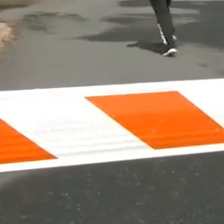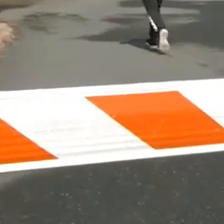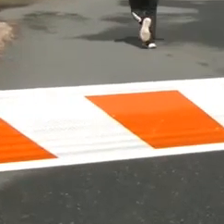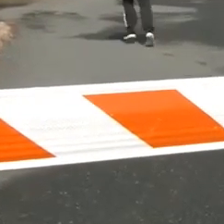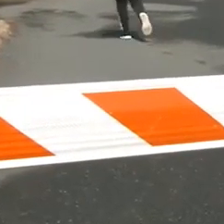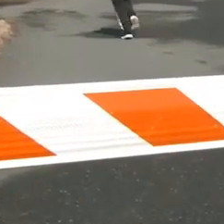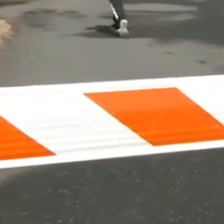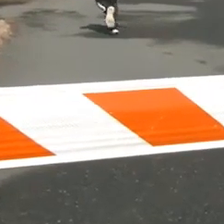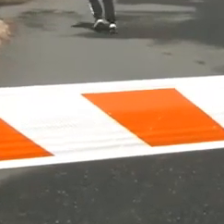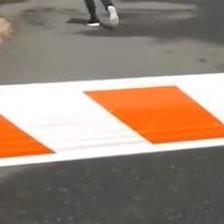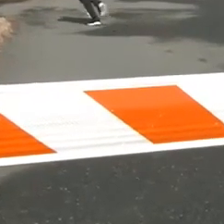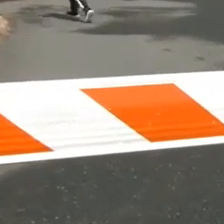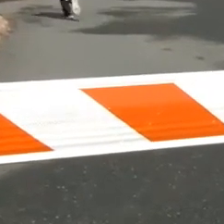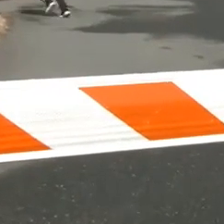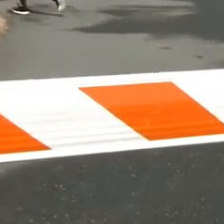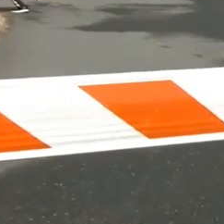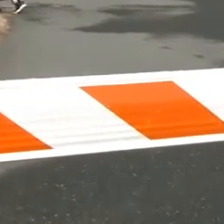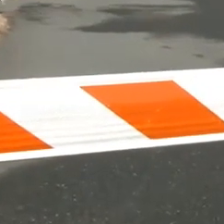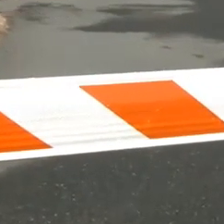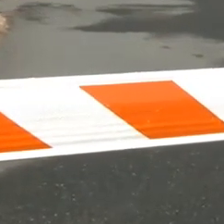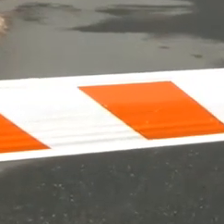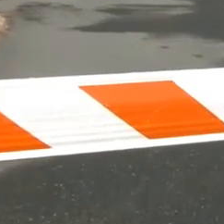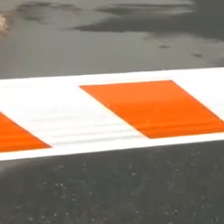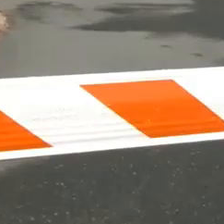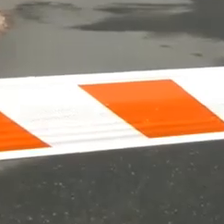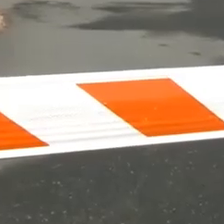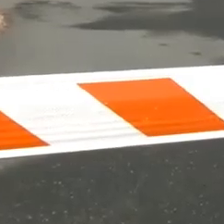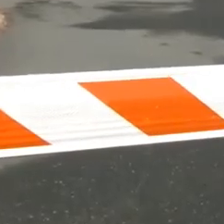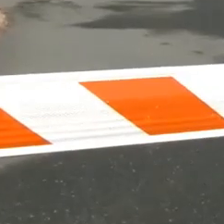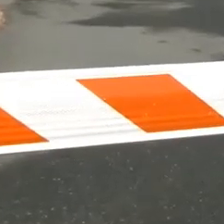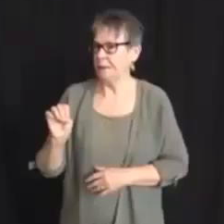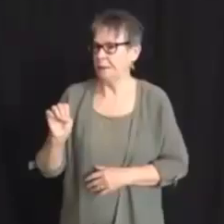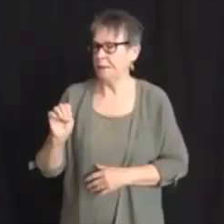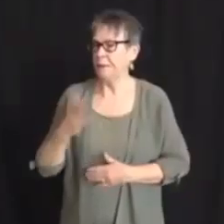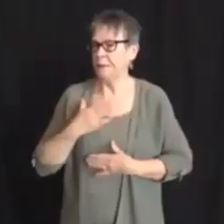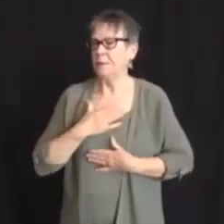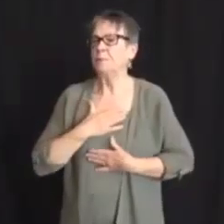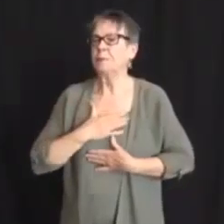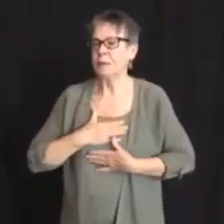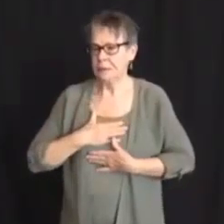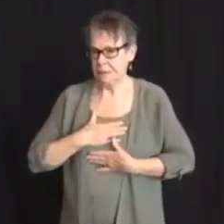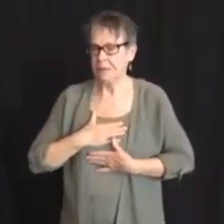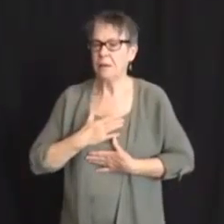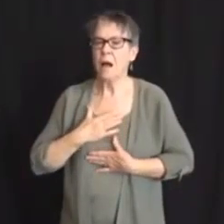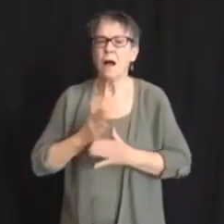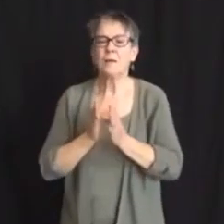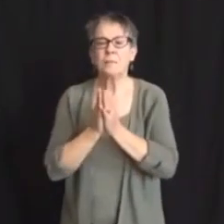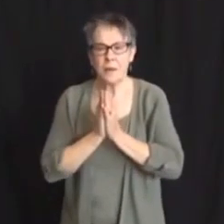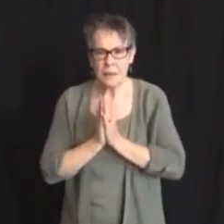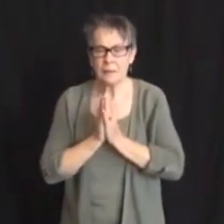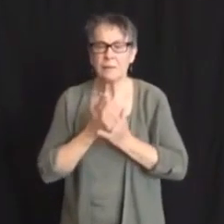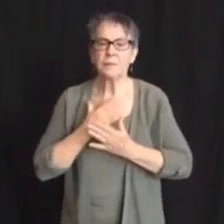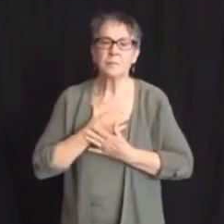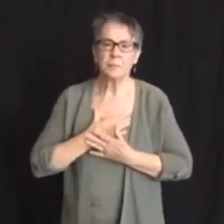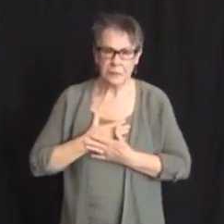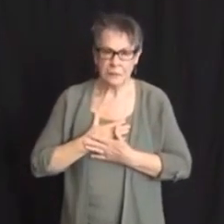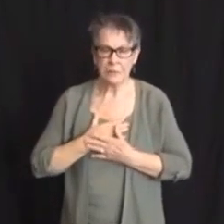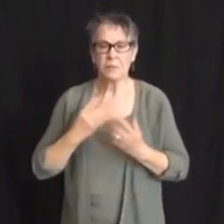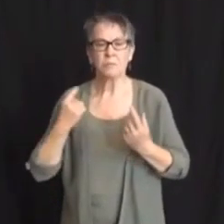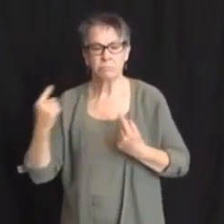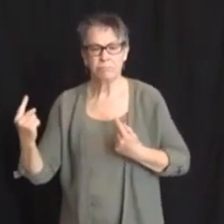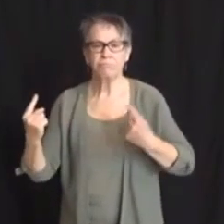to head out to the great outdoors this weekend to enjoy your parks and your golf courses, please stay away from each other. Please don't